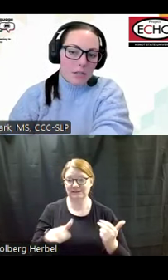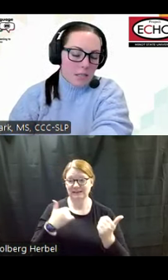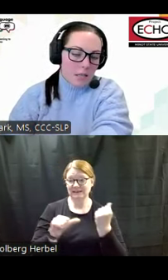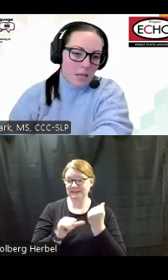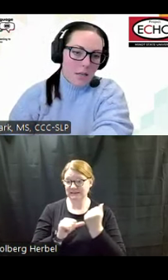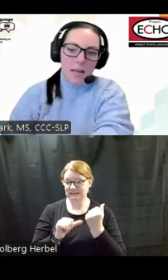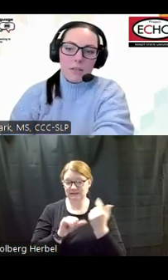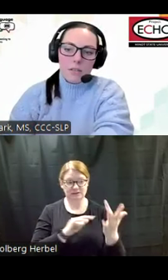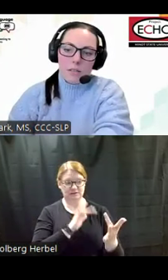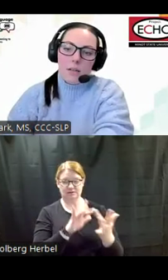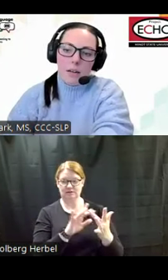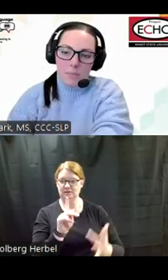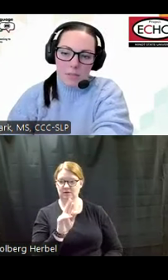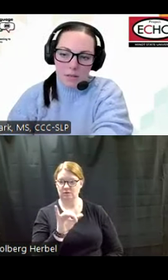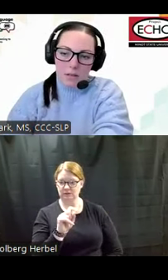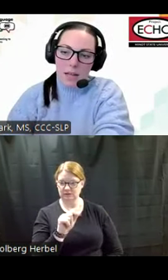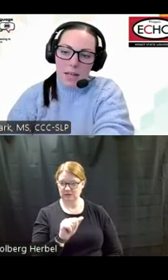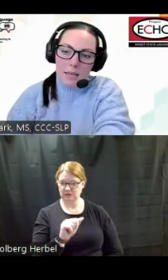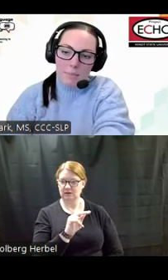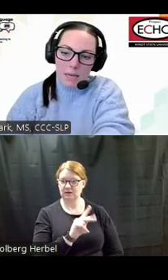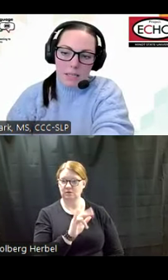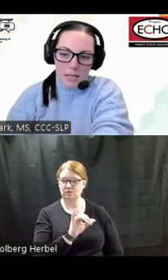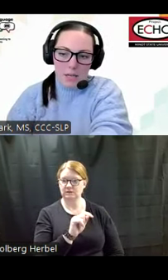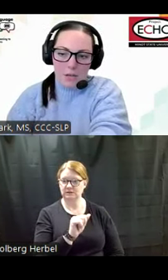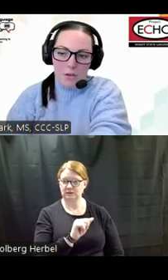contact Krista at